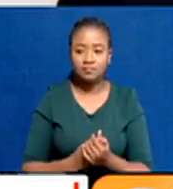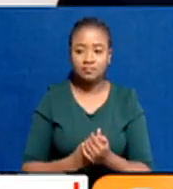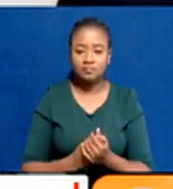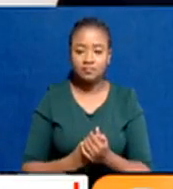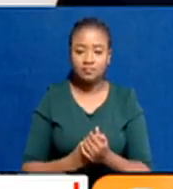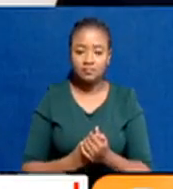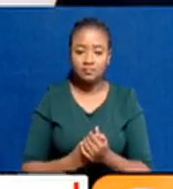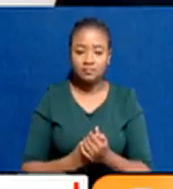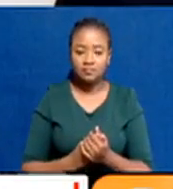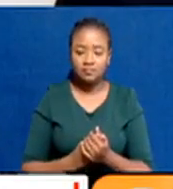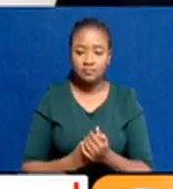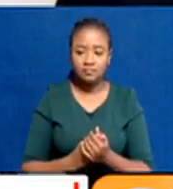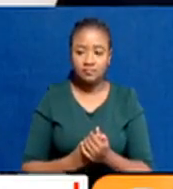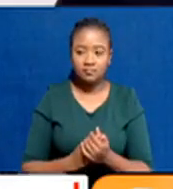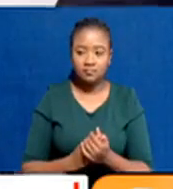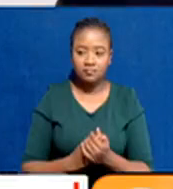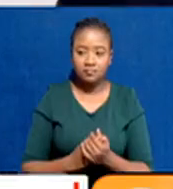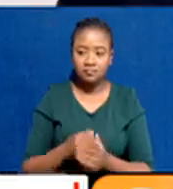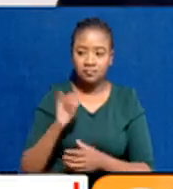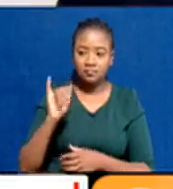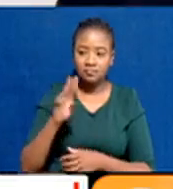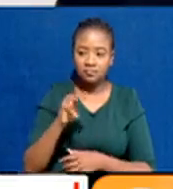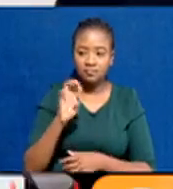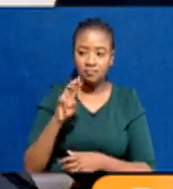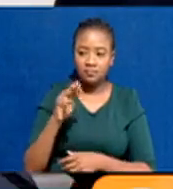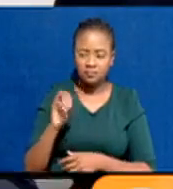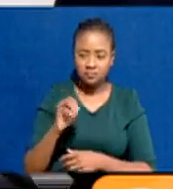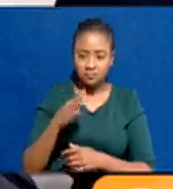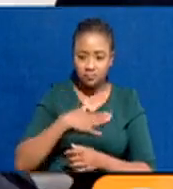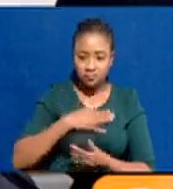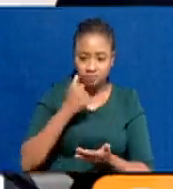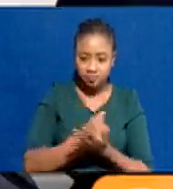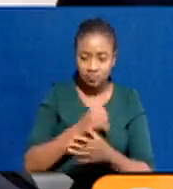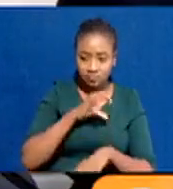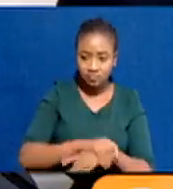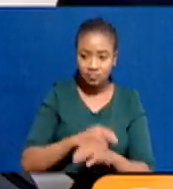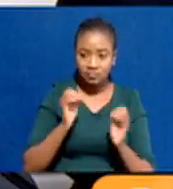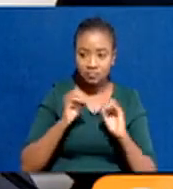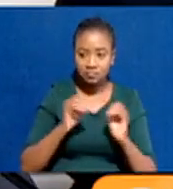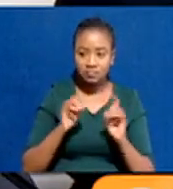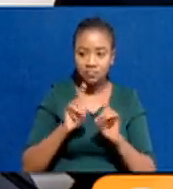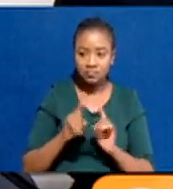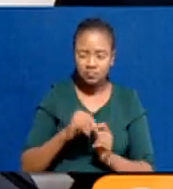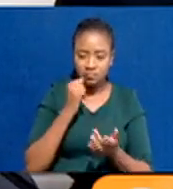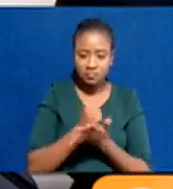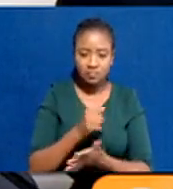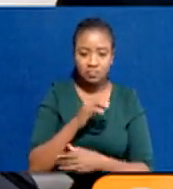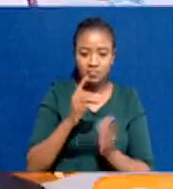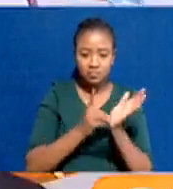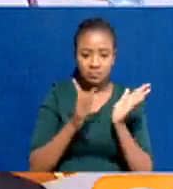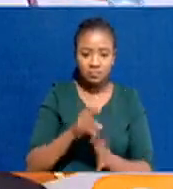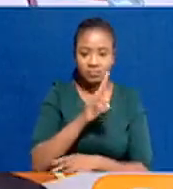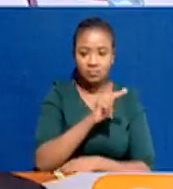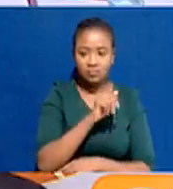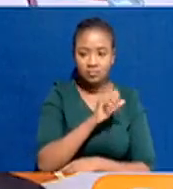as I had advised him. But this memo did not pass through my office, nor the office of Dr. Nazila. We have checked the register.